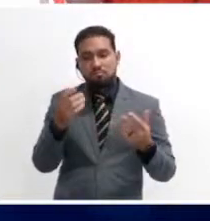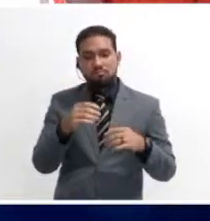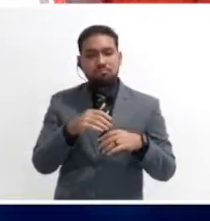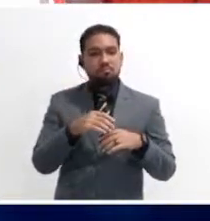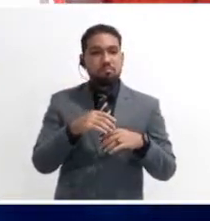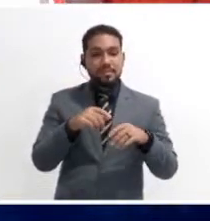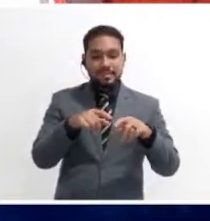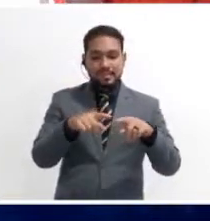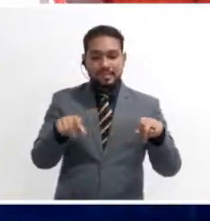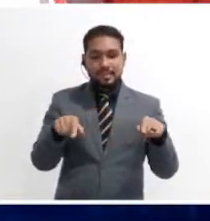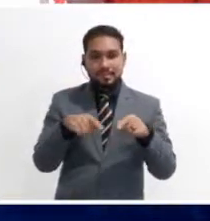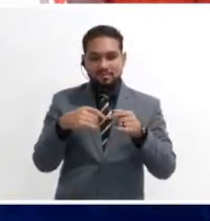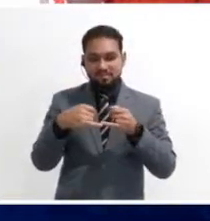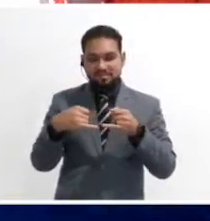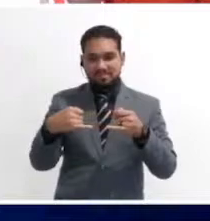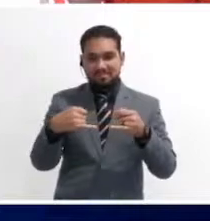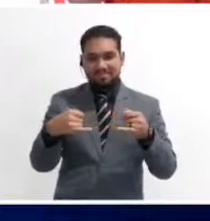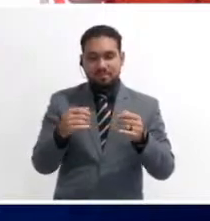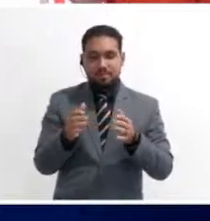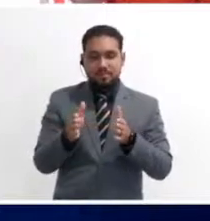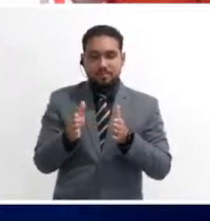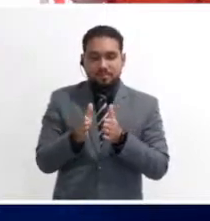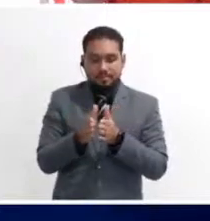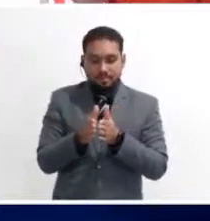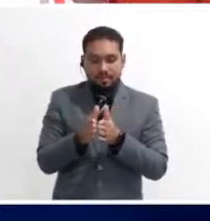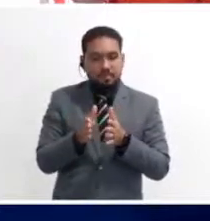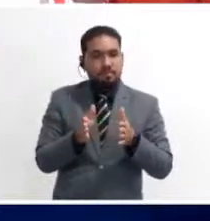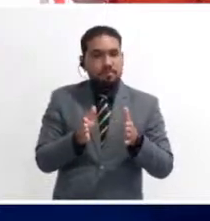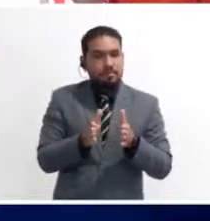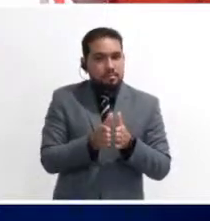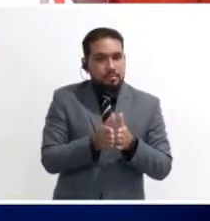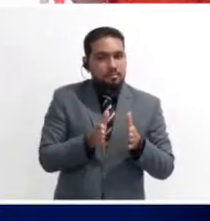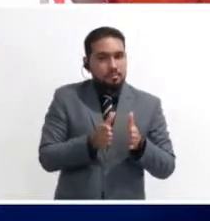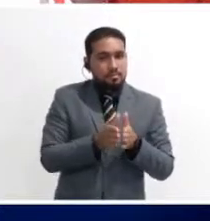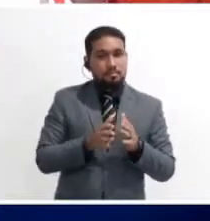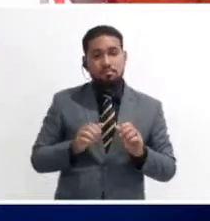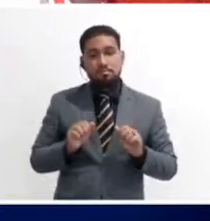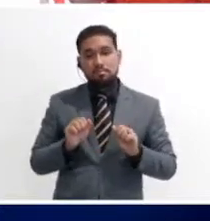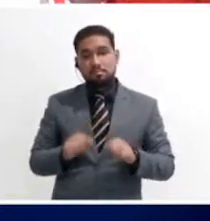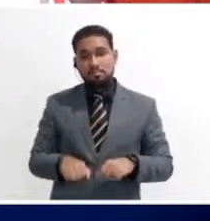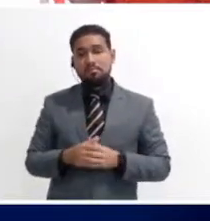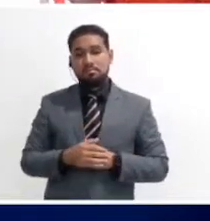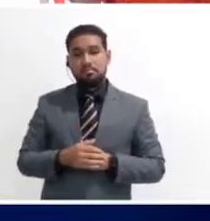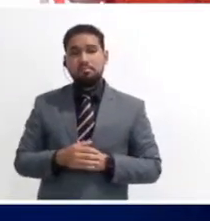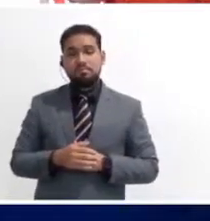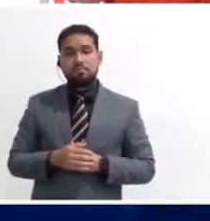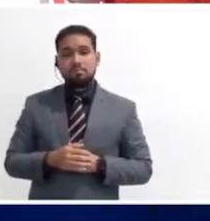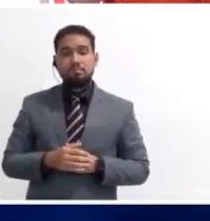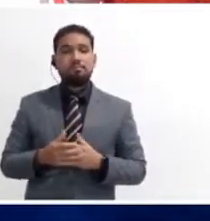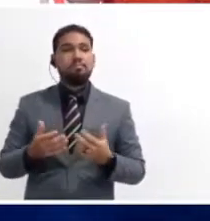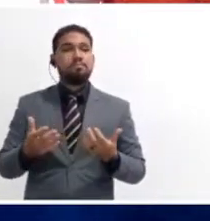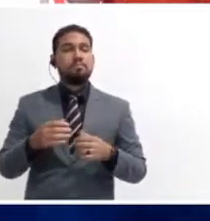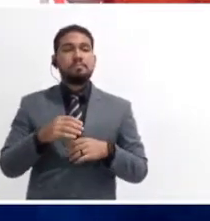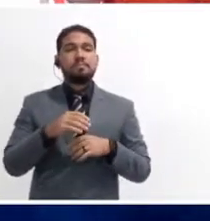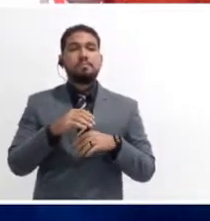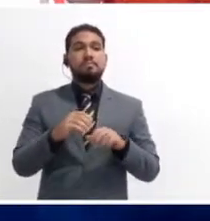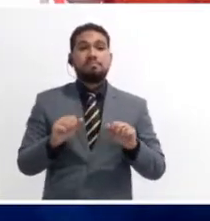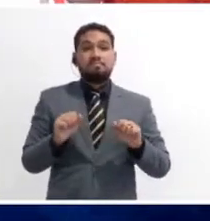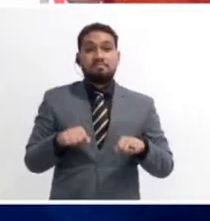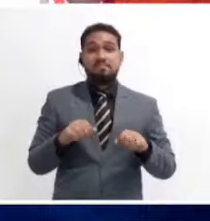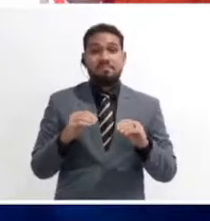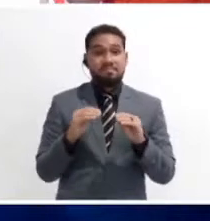technology before, but this is a way to improve current carrying capability as well as thermal